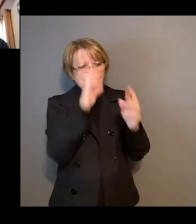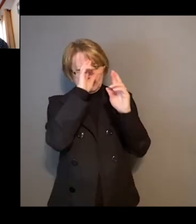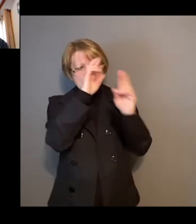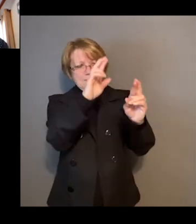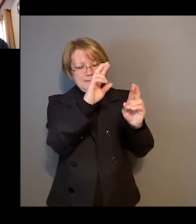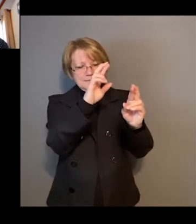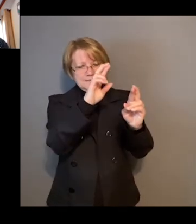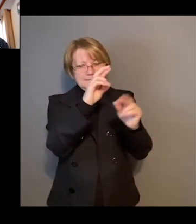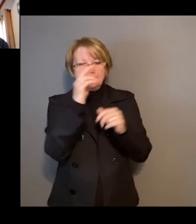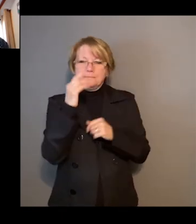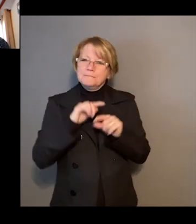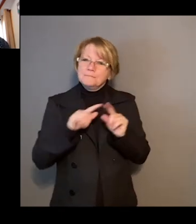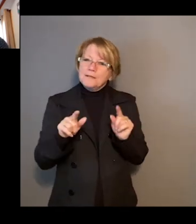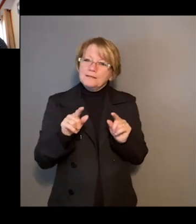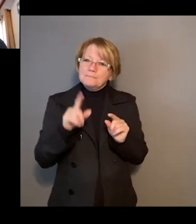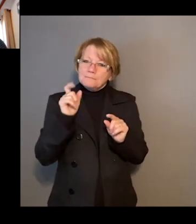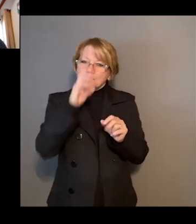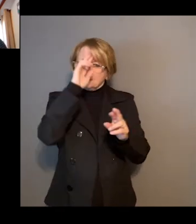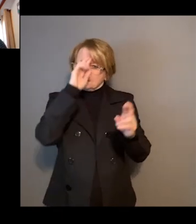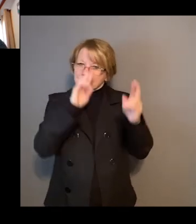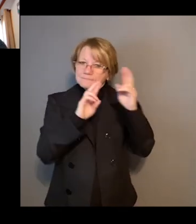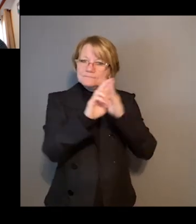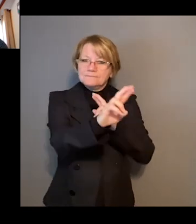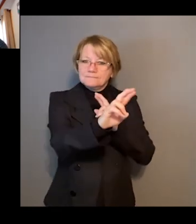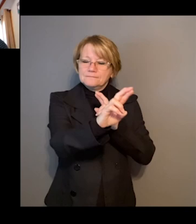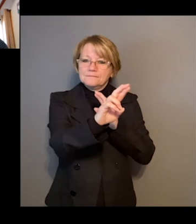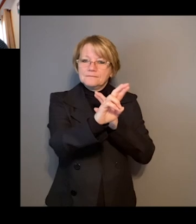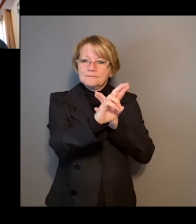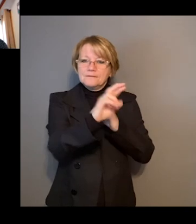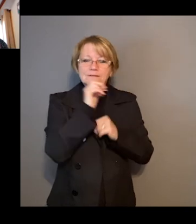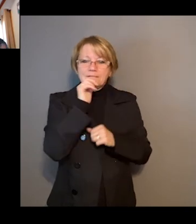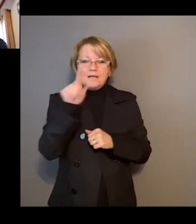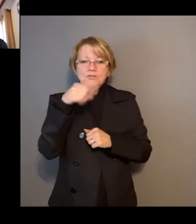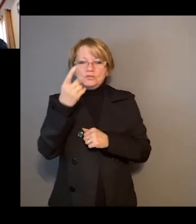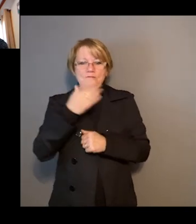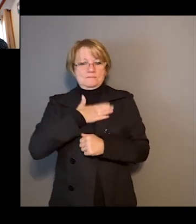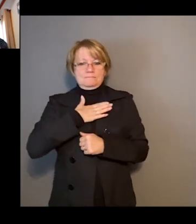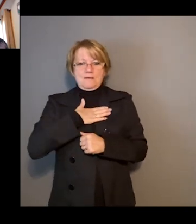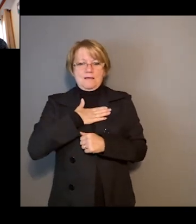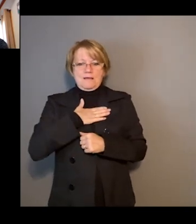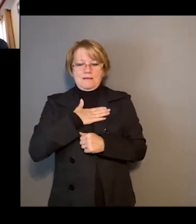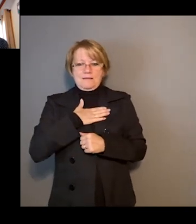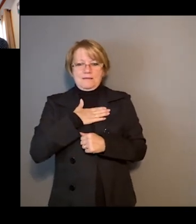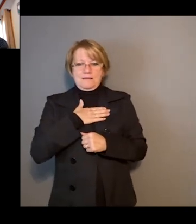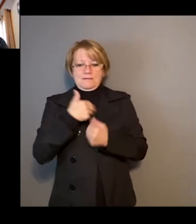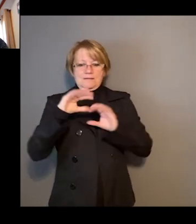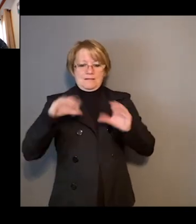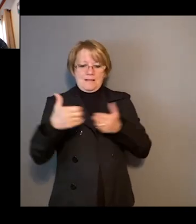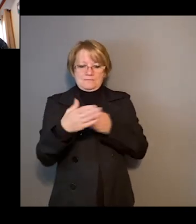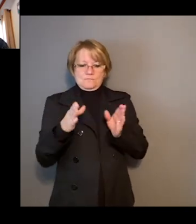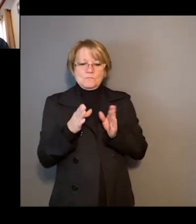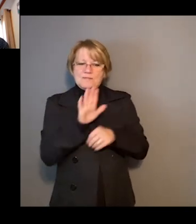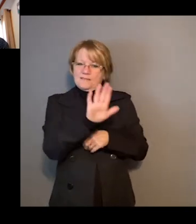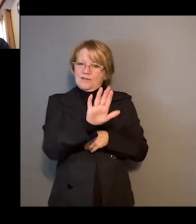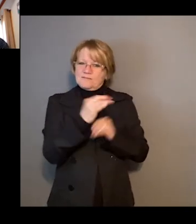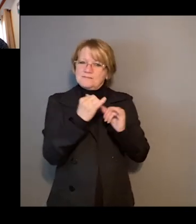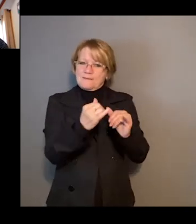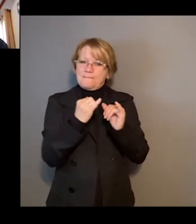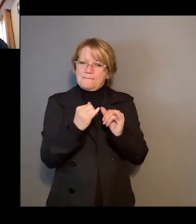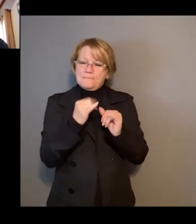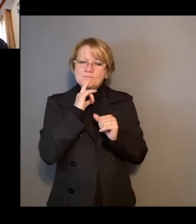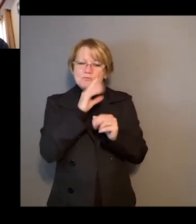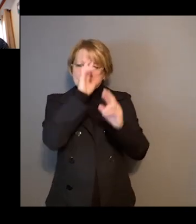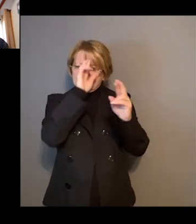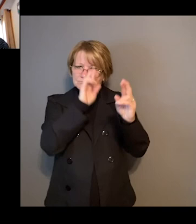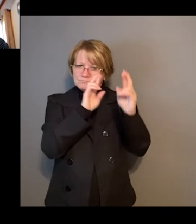have to understand that it's not just your space, it's their space too. And so they deserve a certain level of respect to not be treated